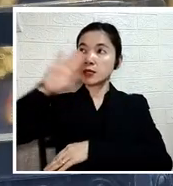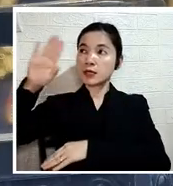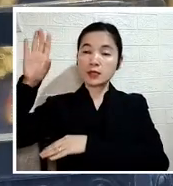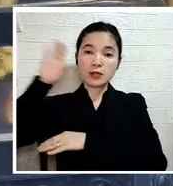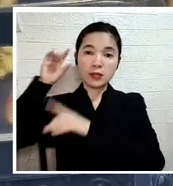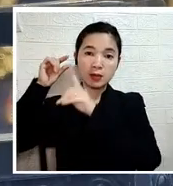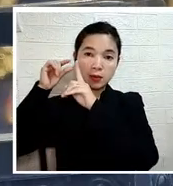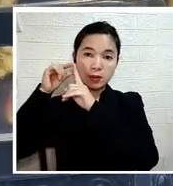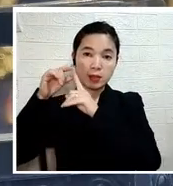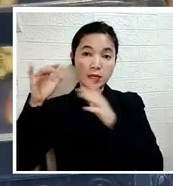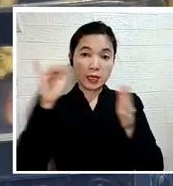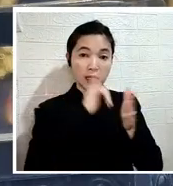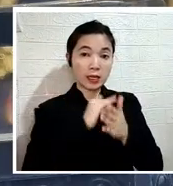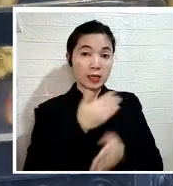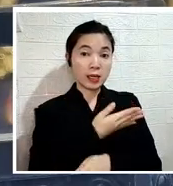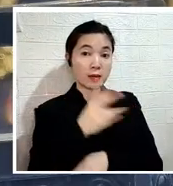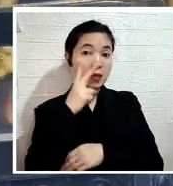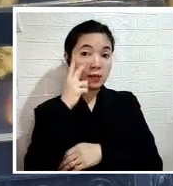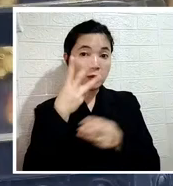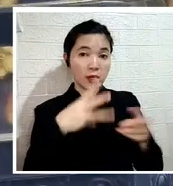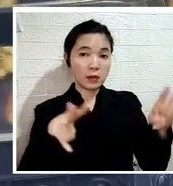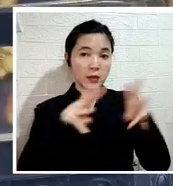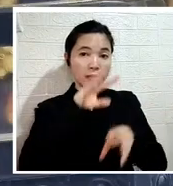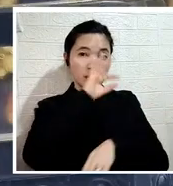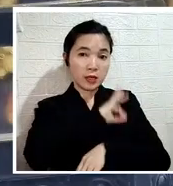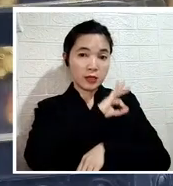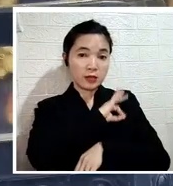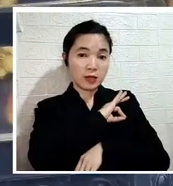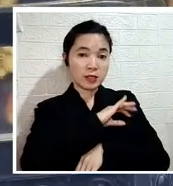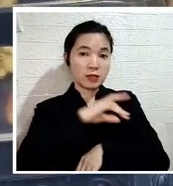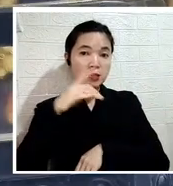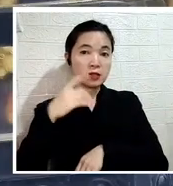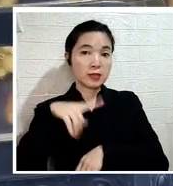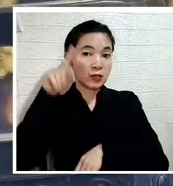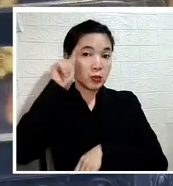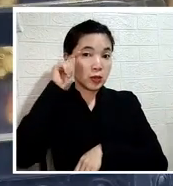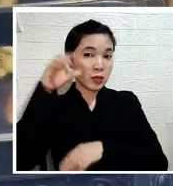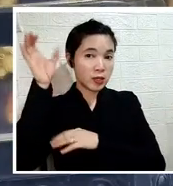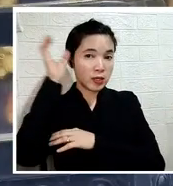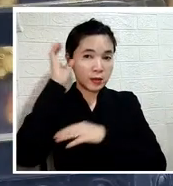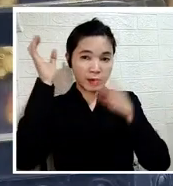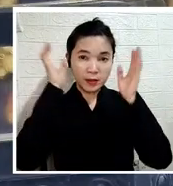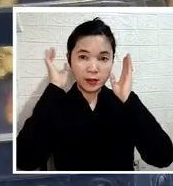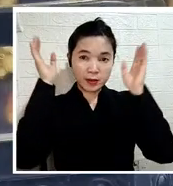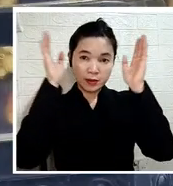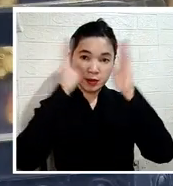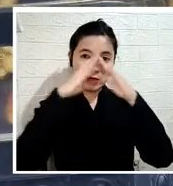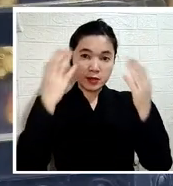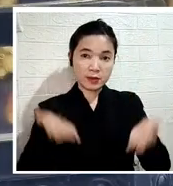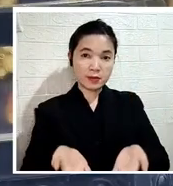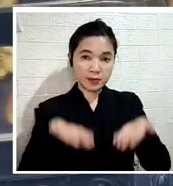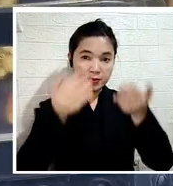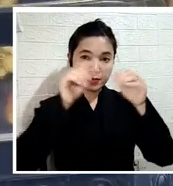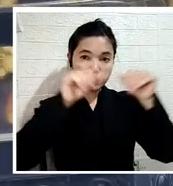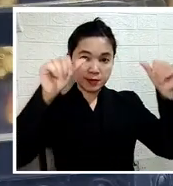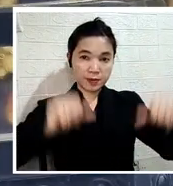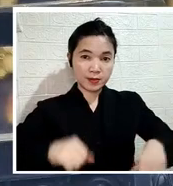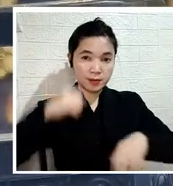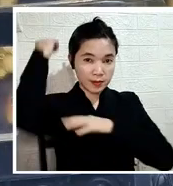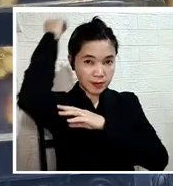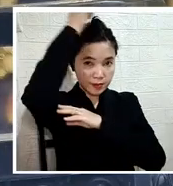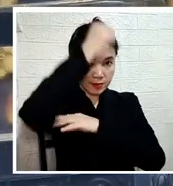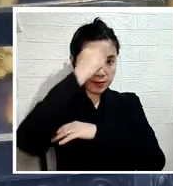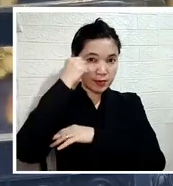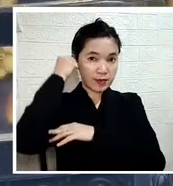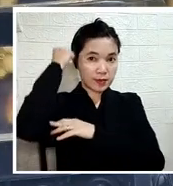may deem it worthy and beneficial to us, that Theophilo Kamomot, Venerable, be raised to the